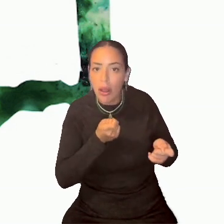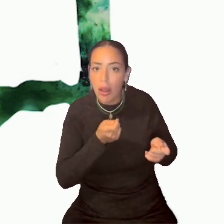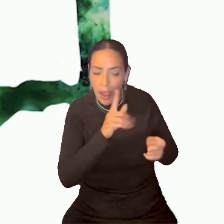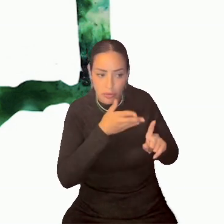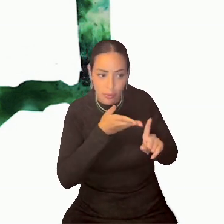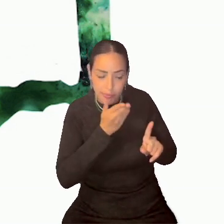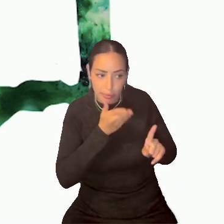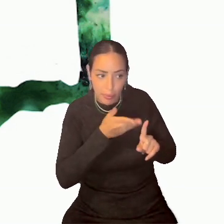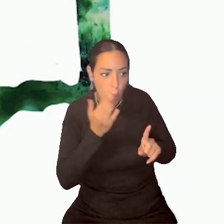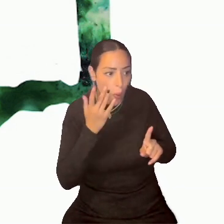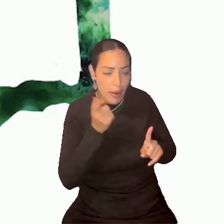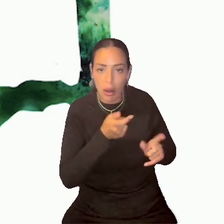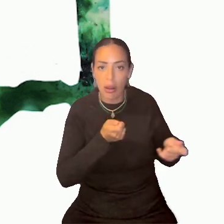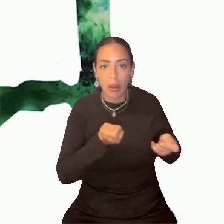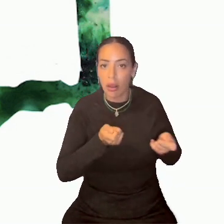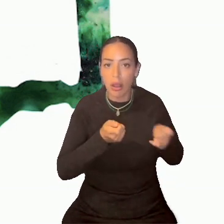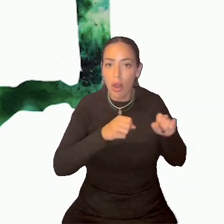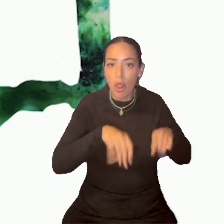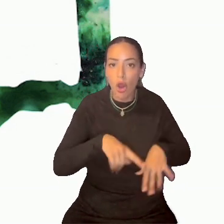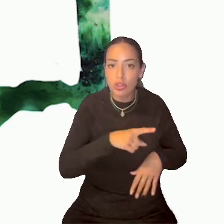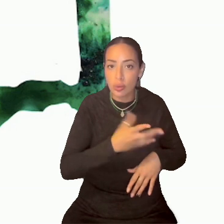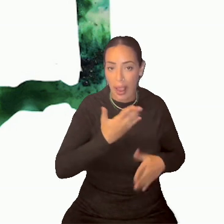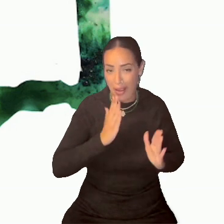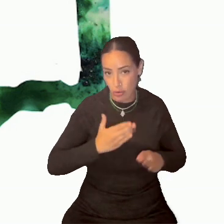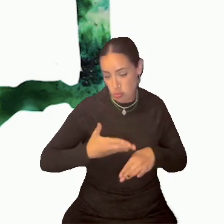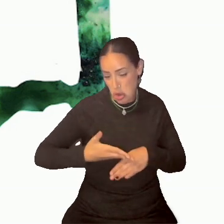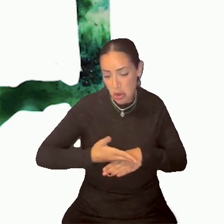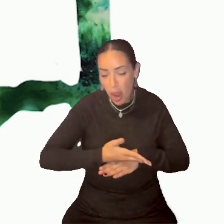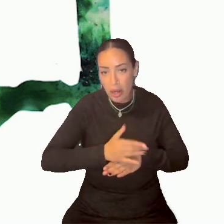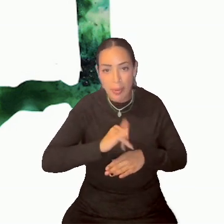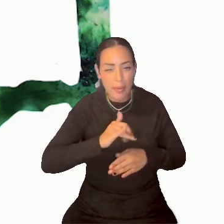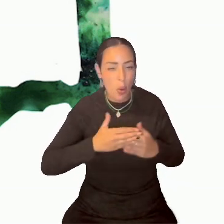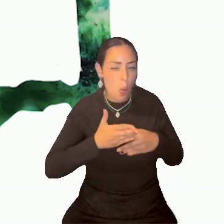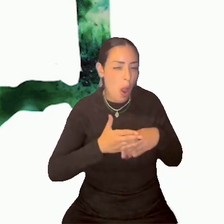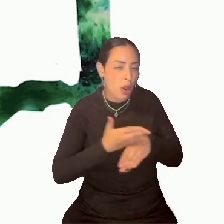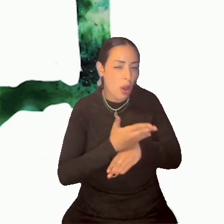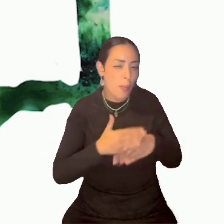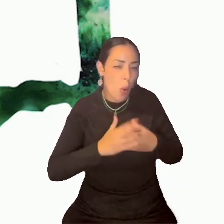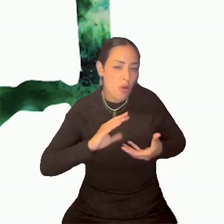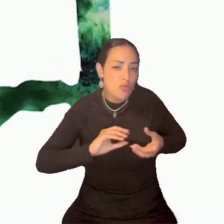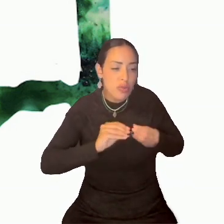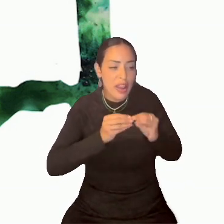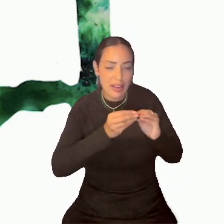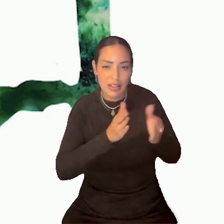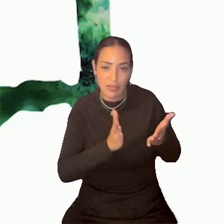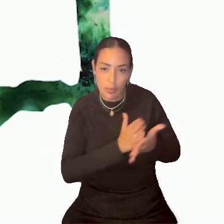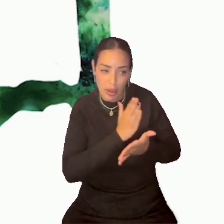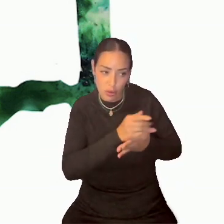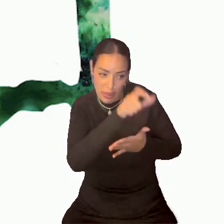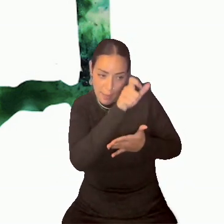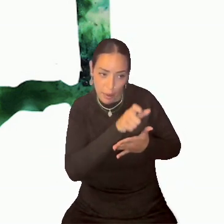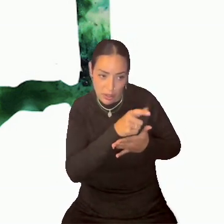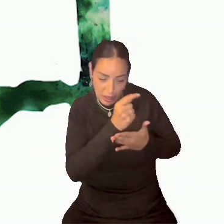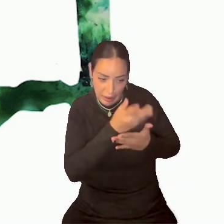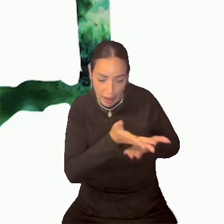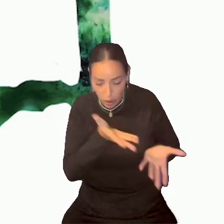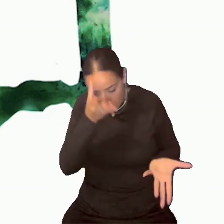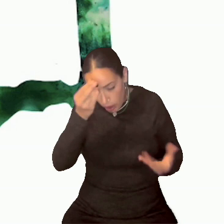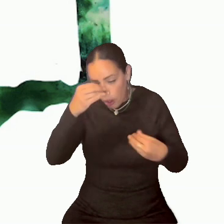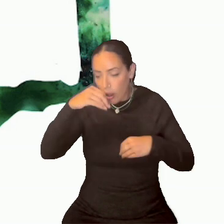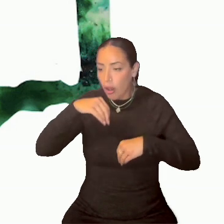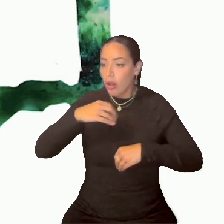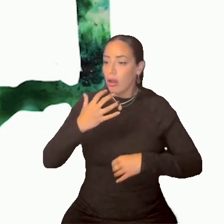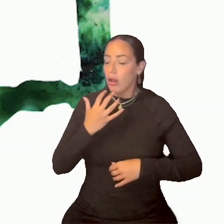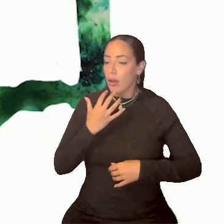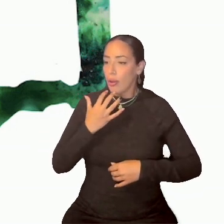it. We may need to work harder and more creatively to bring them back inside of their window of tolerance so that they can engage with the